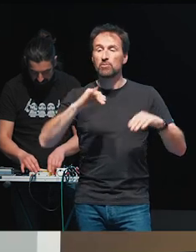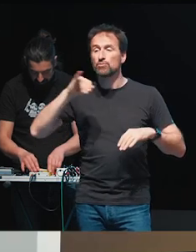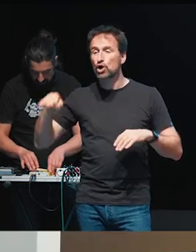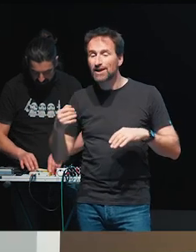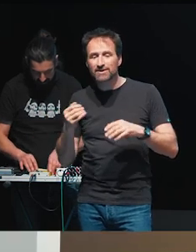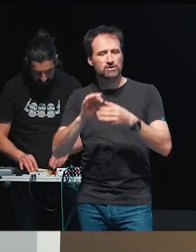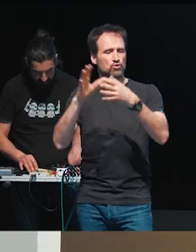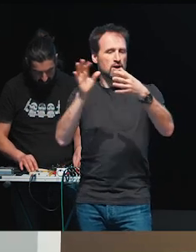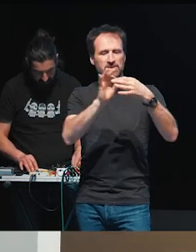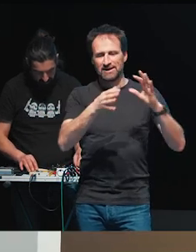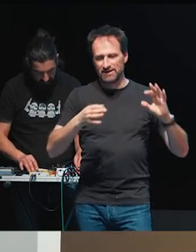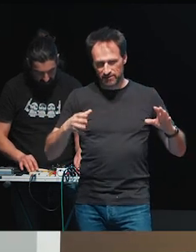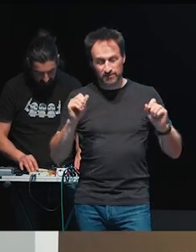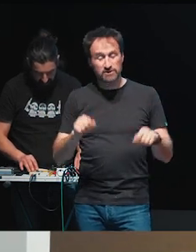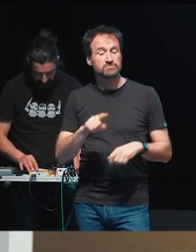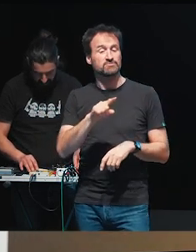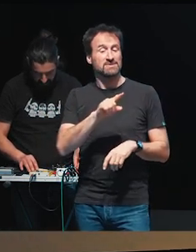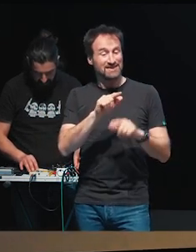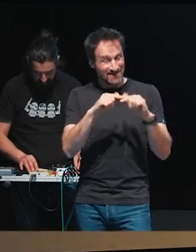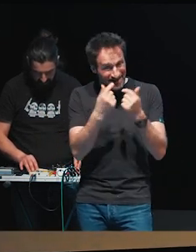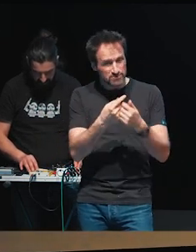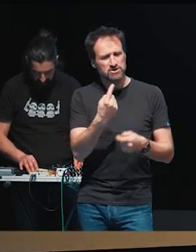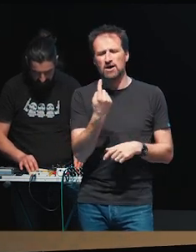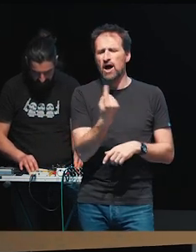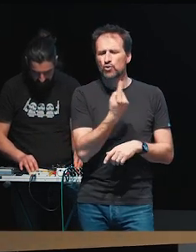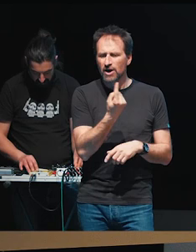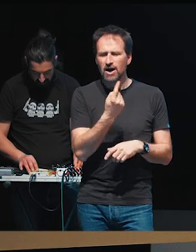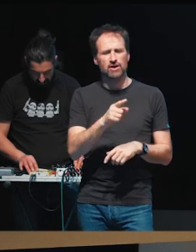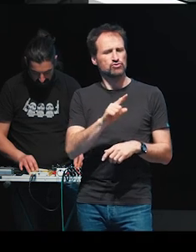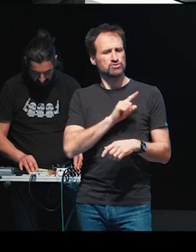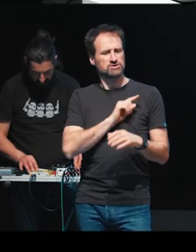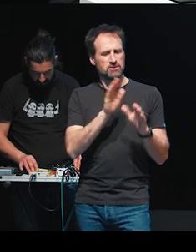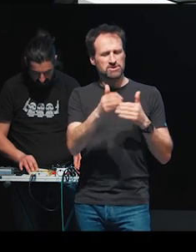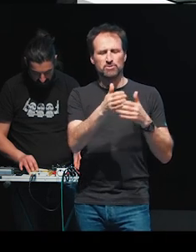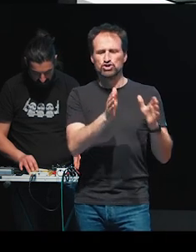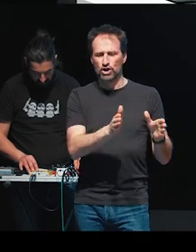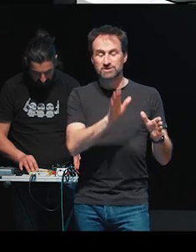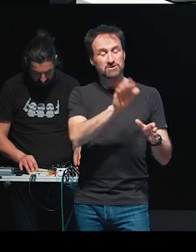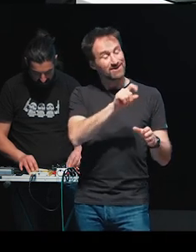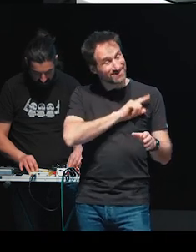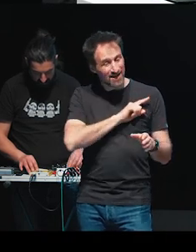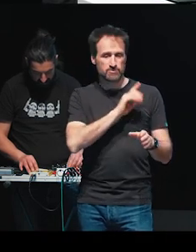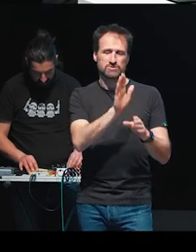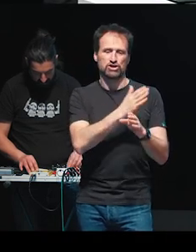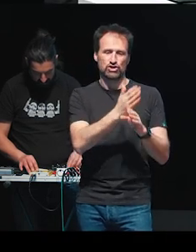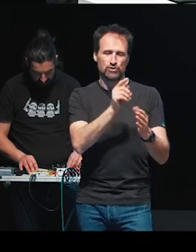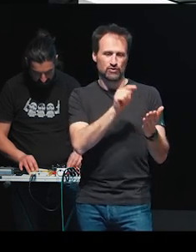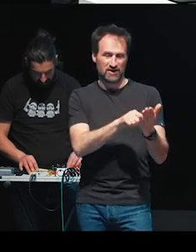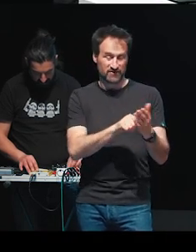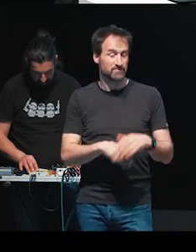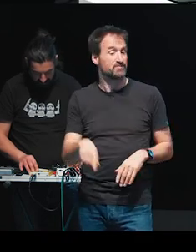self-contained and autarkic teams that can do their own decisions. We have seen that we can combine